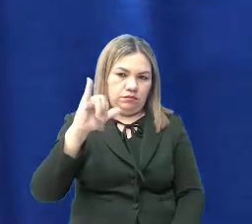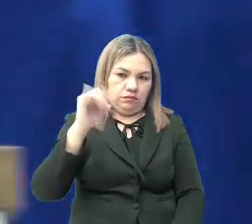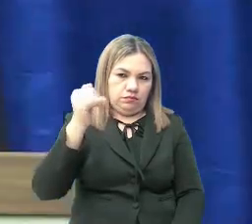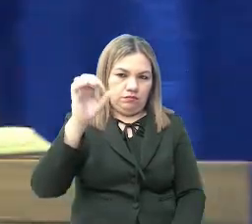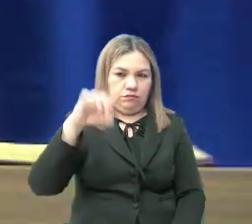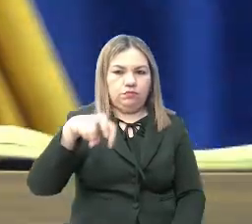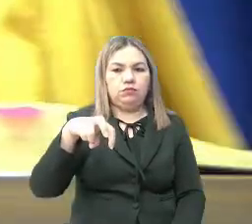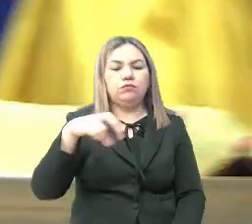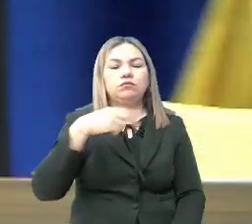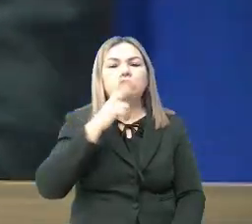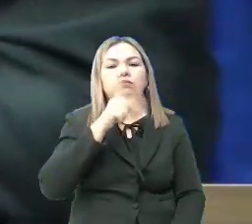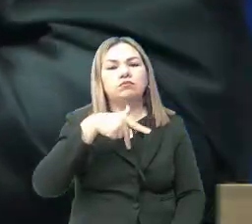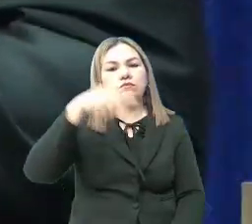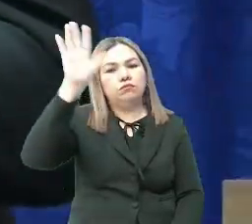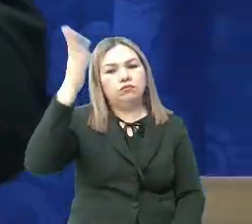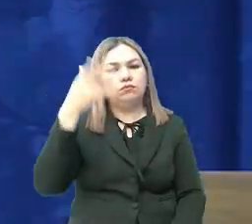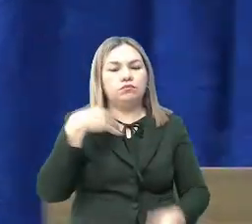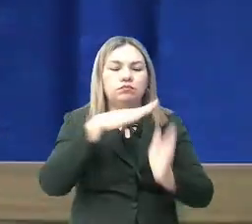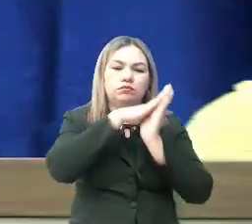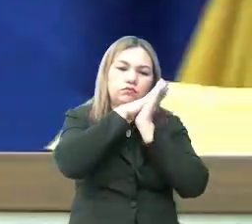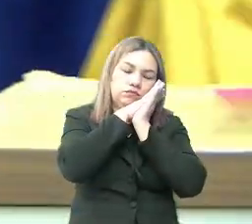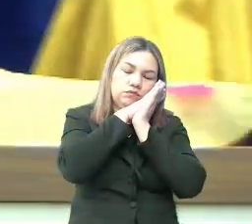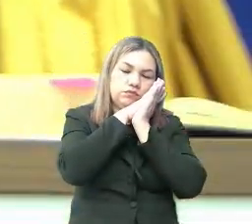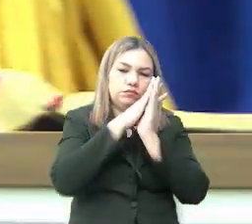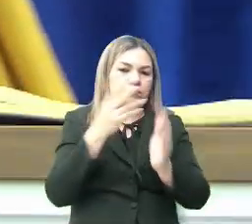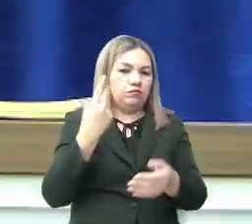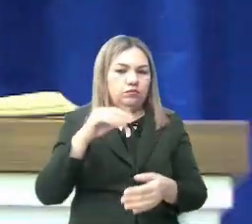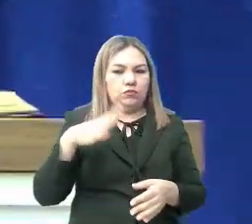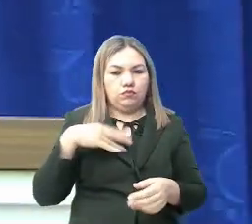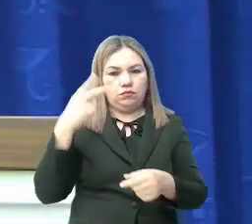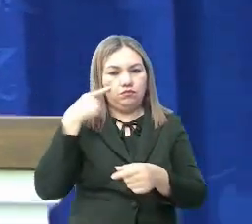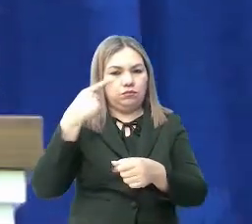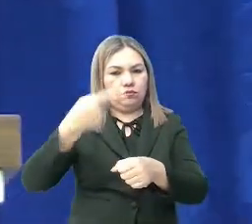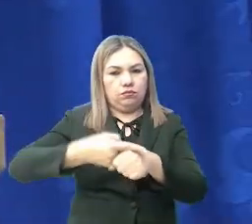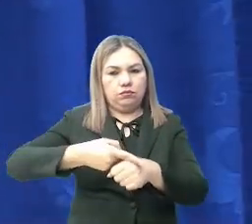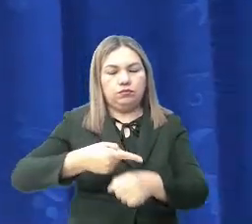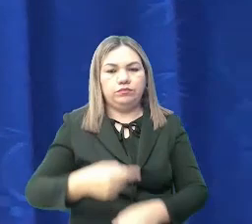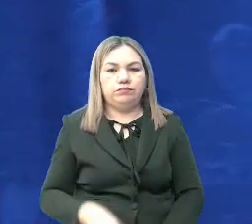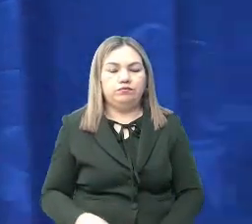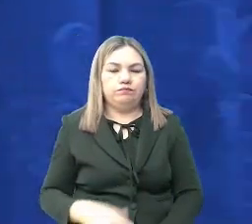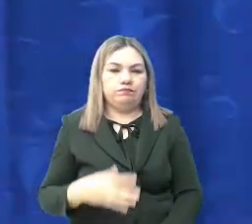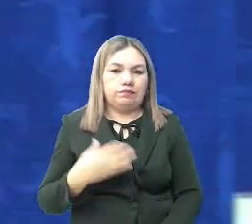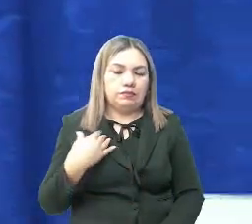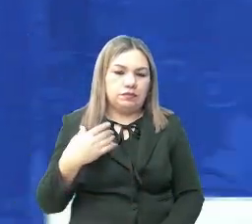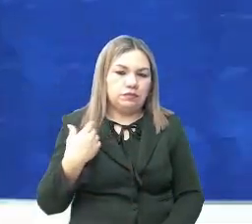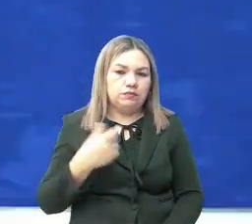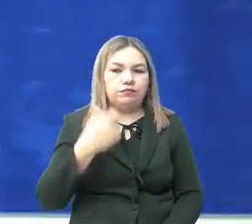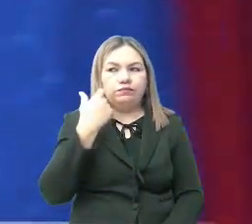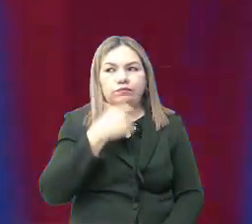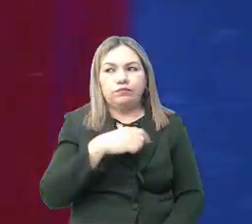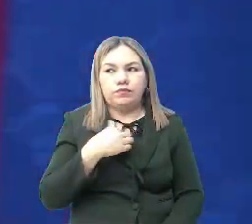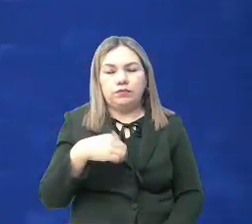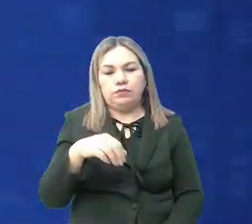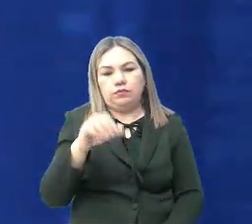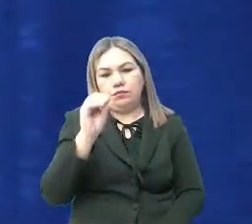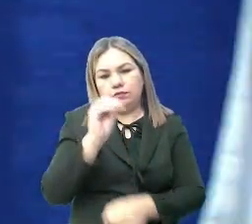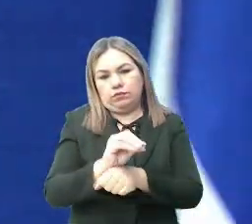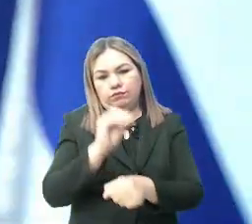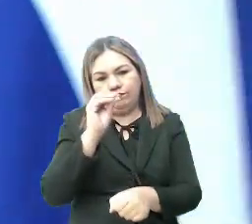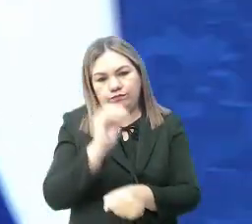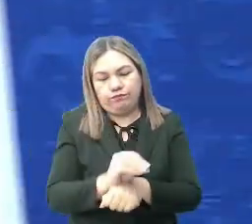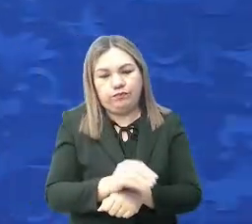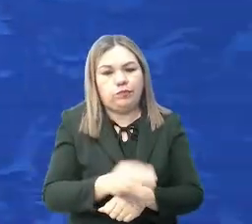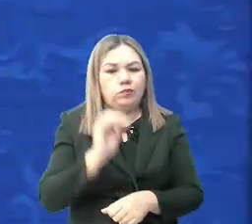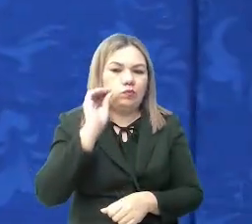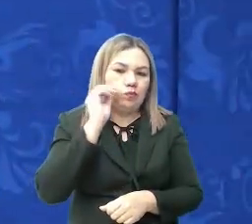The Son of God are asleep. They don't have revelation. We need to start to educate